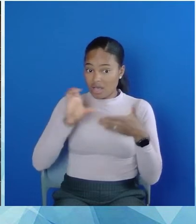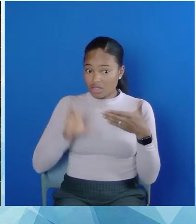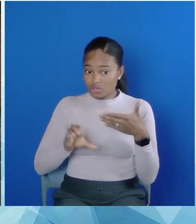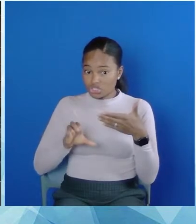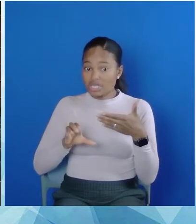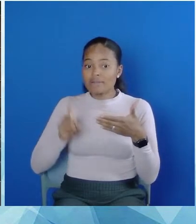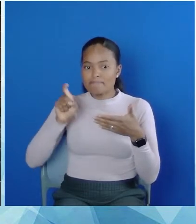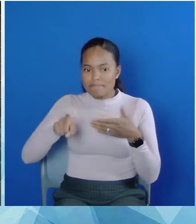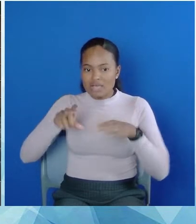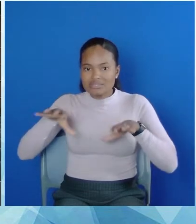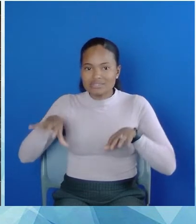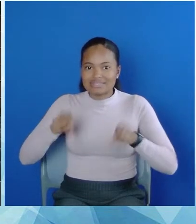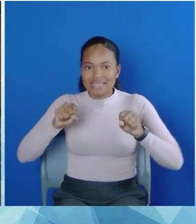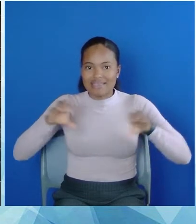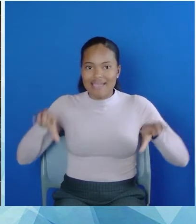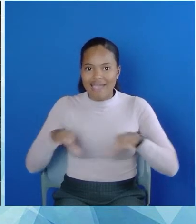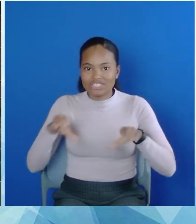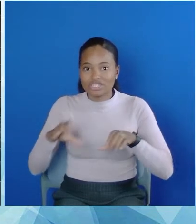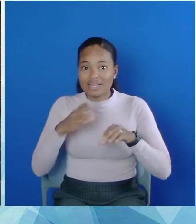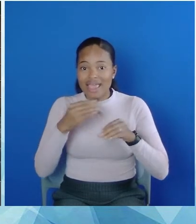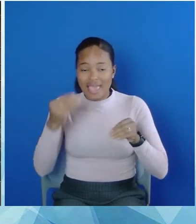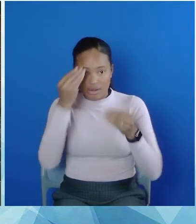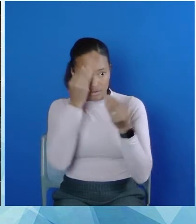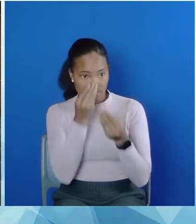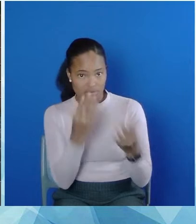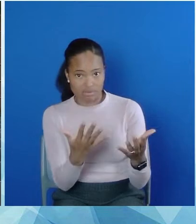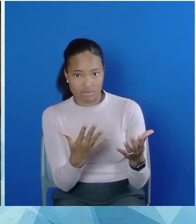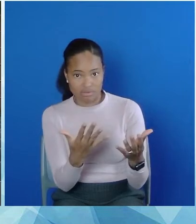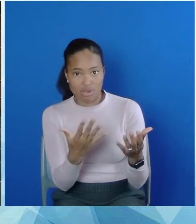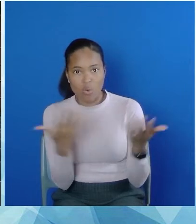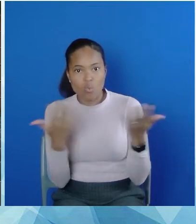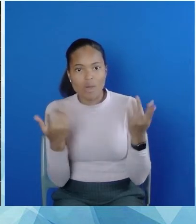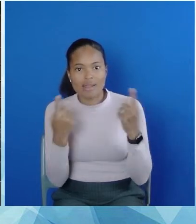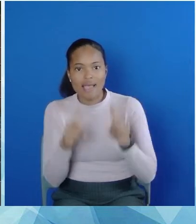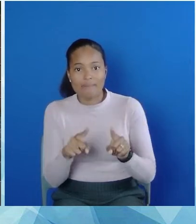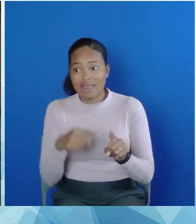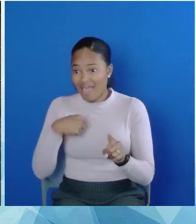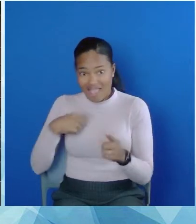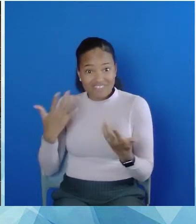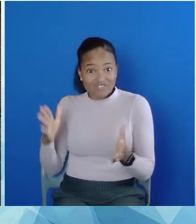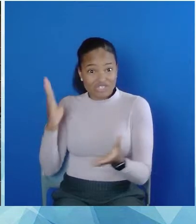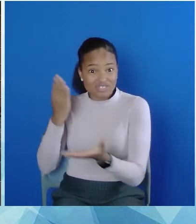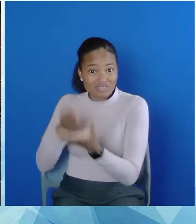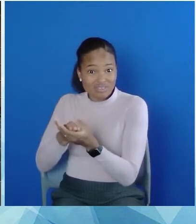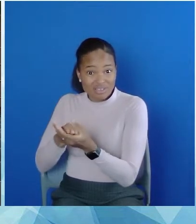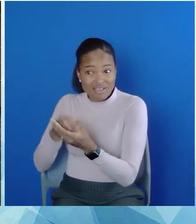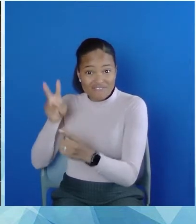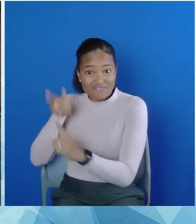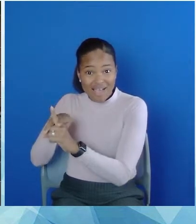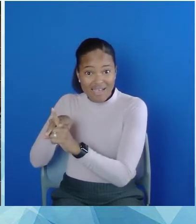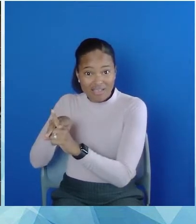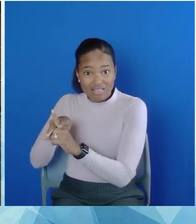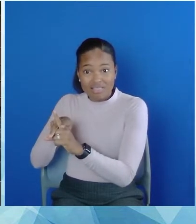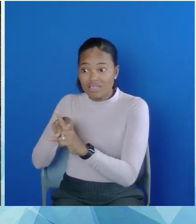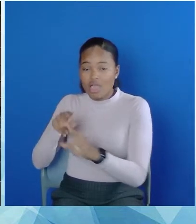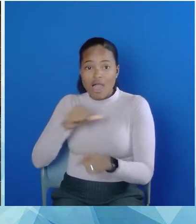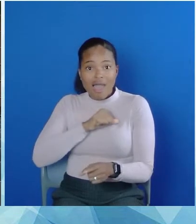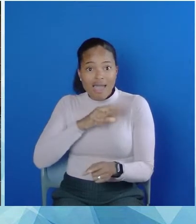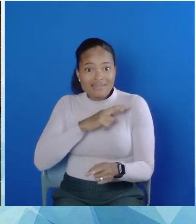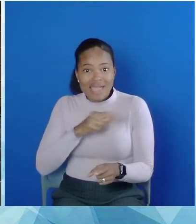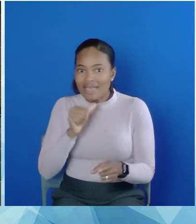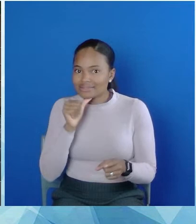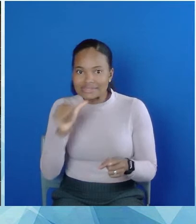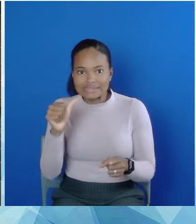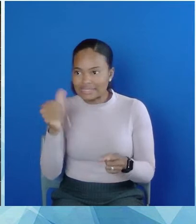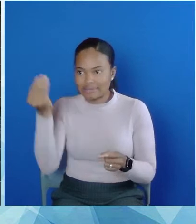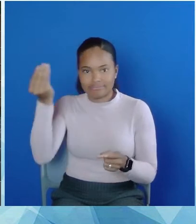result so that they know what came of it. I filed one of these. Annette failed to let us know, so did Jill, that it was completed. We didn't